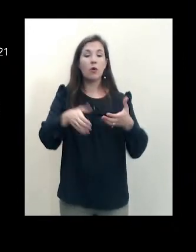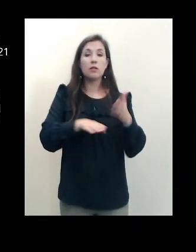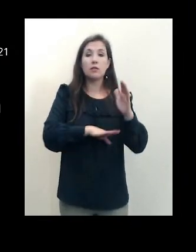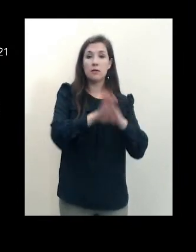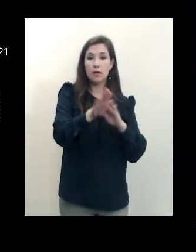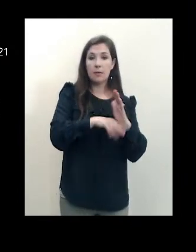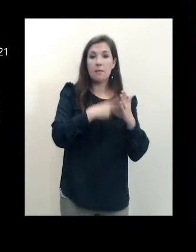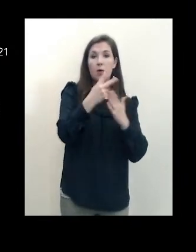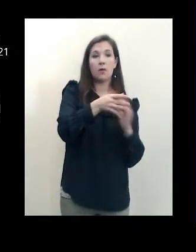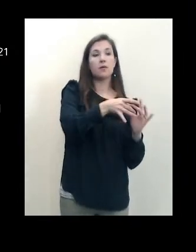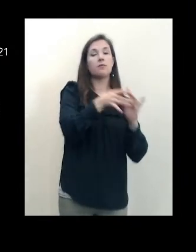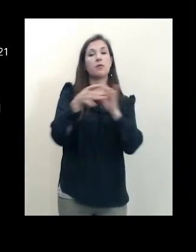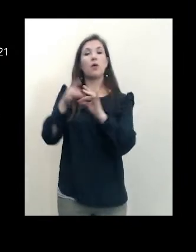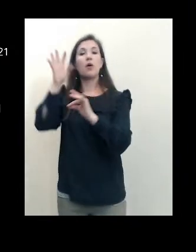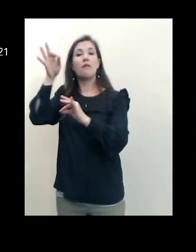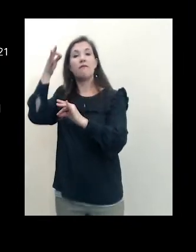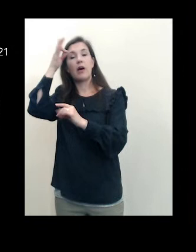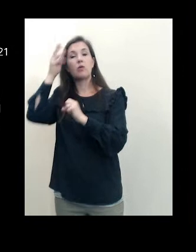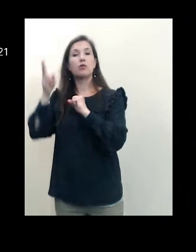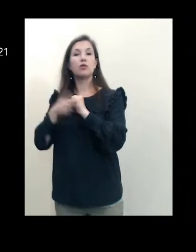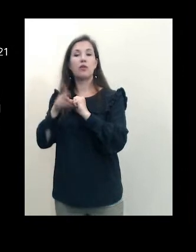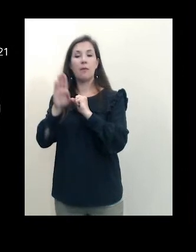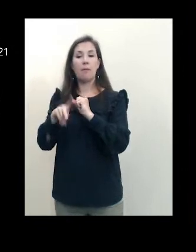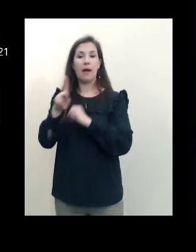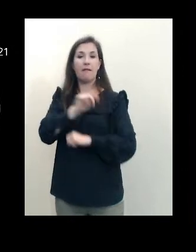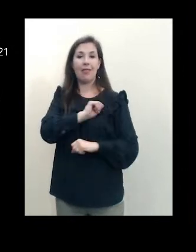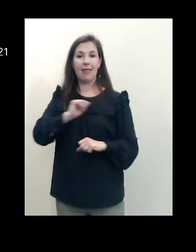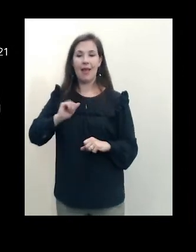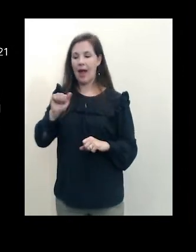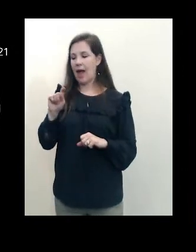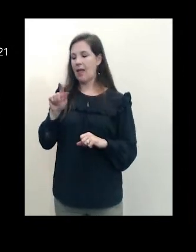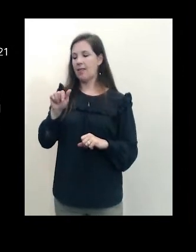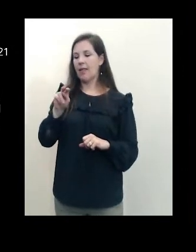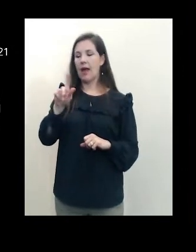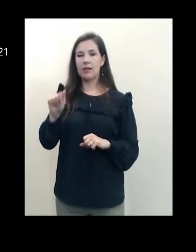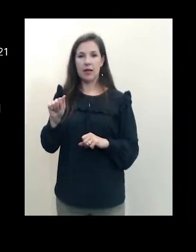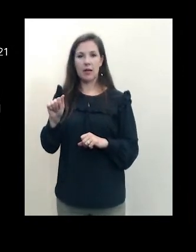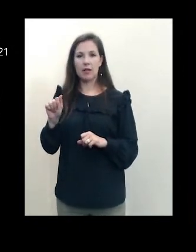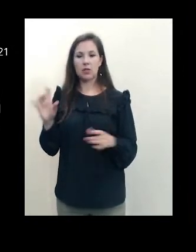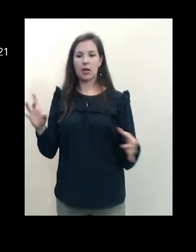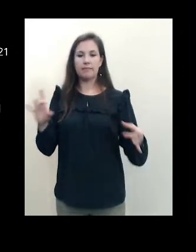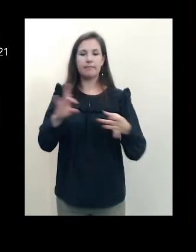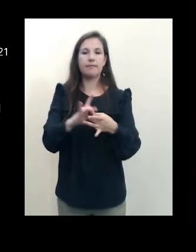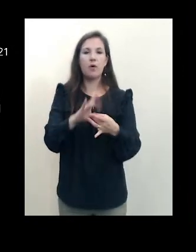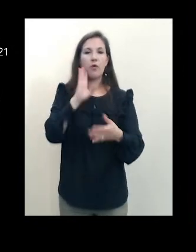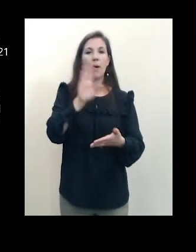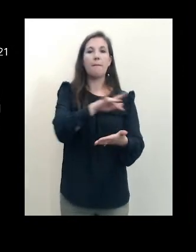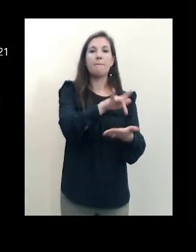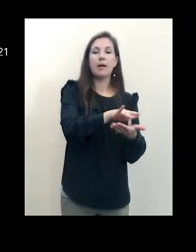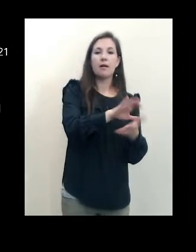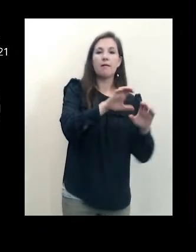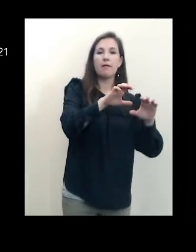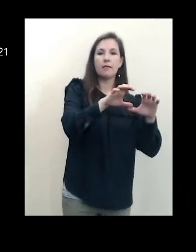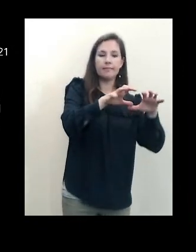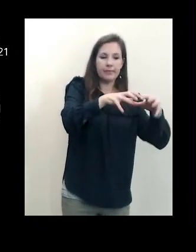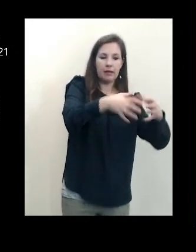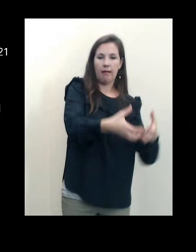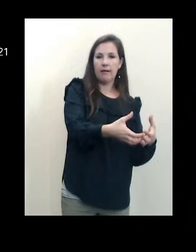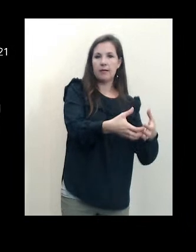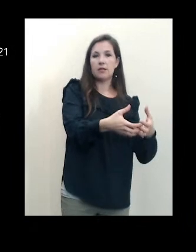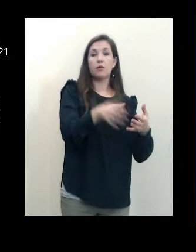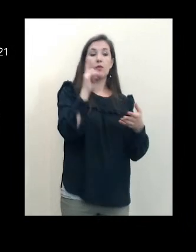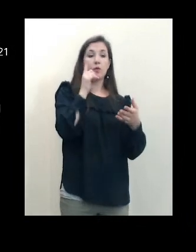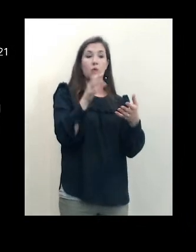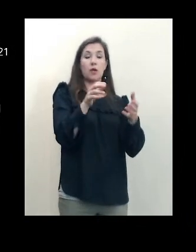conjunction with the Federal Reserve Bank of Atlanta to provide a bridge to the middle class for those who are currently receiving public